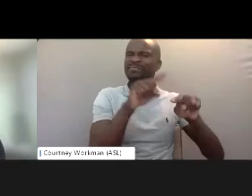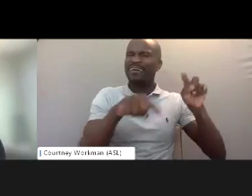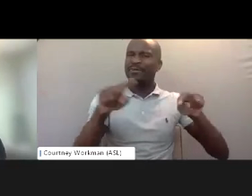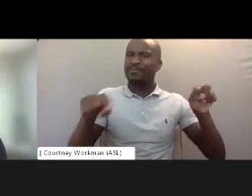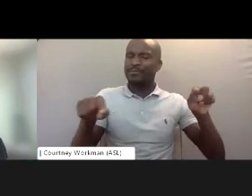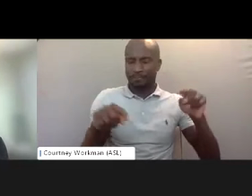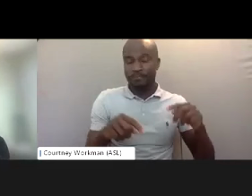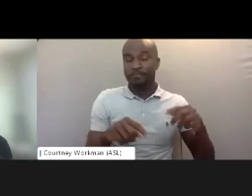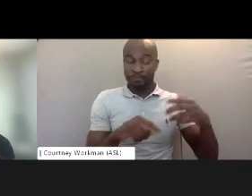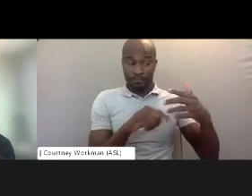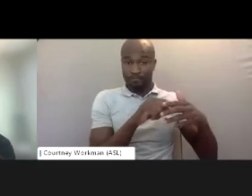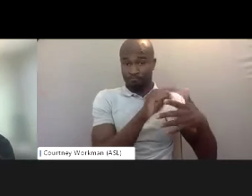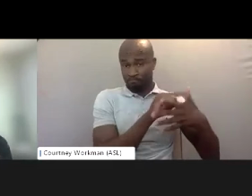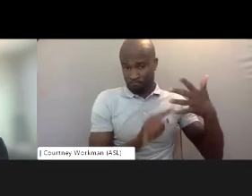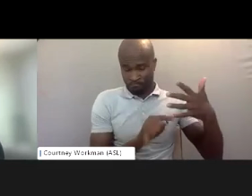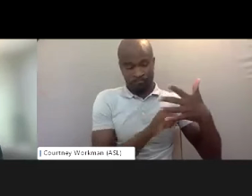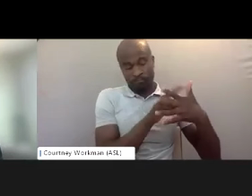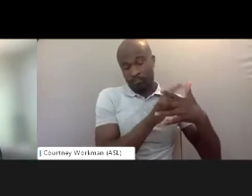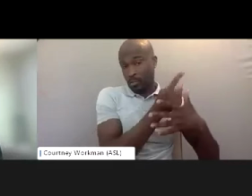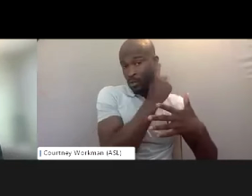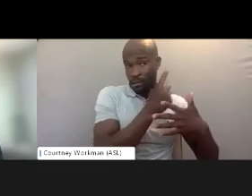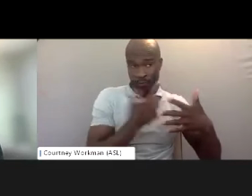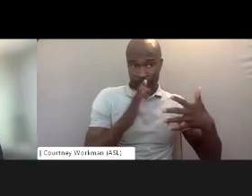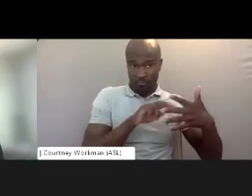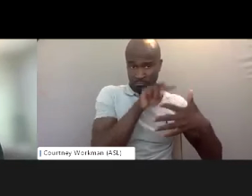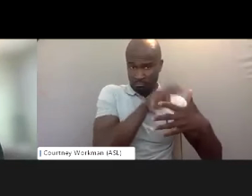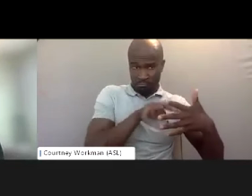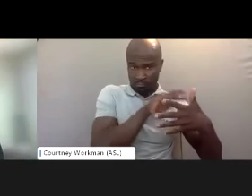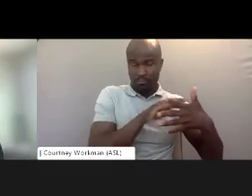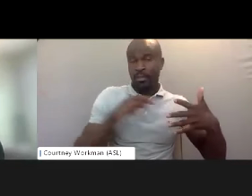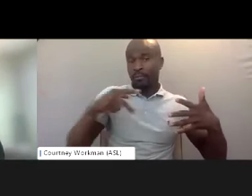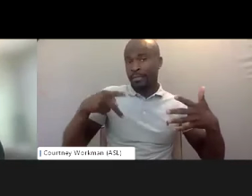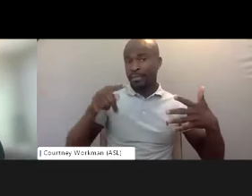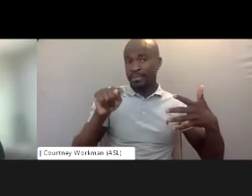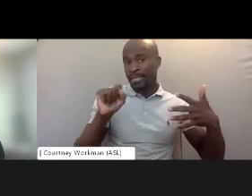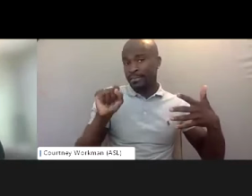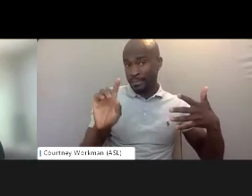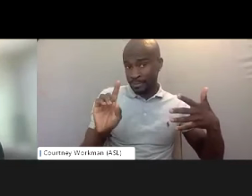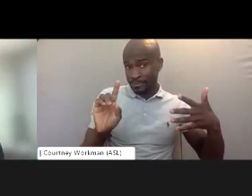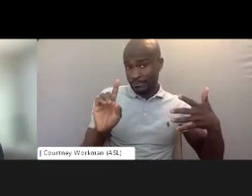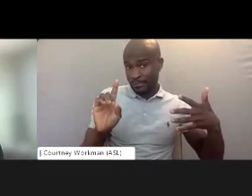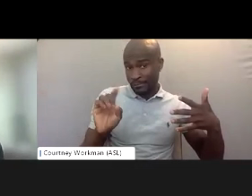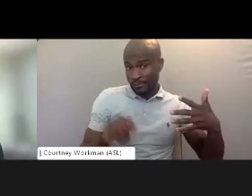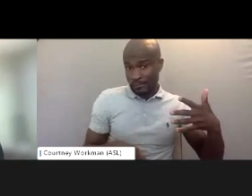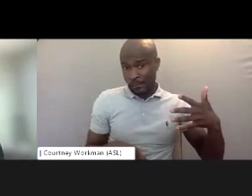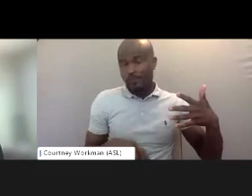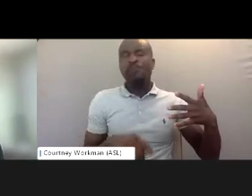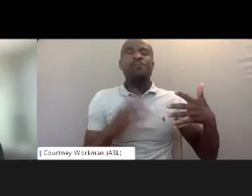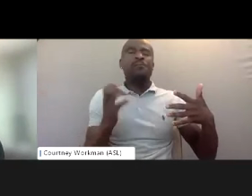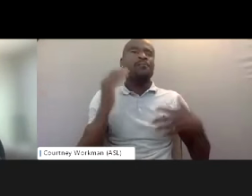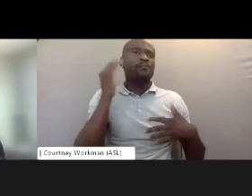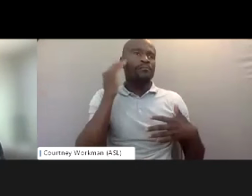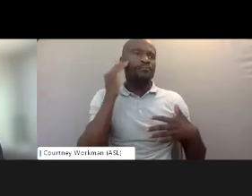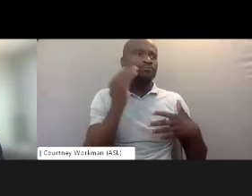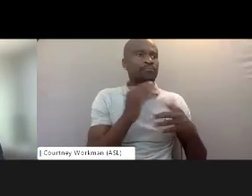we looked at, next slide, is PTSD. We also really wanted to look at what people had experienced